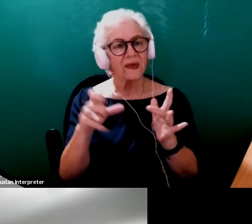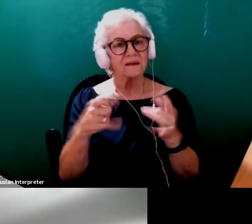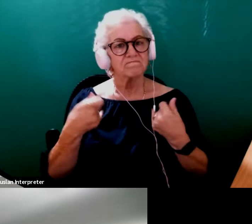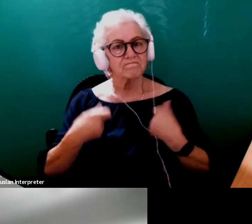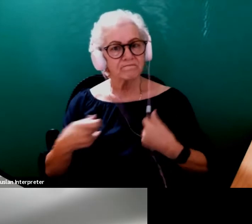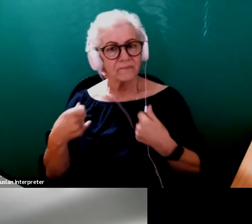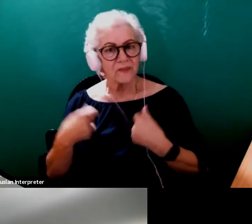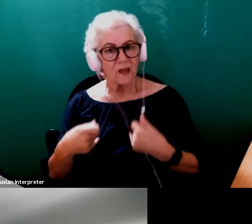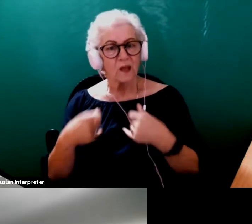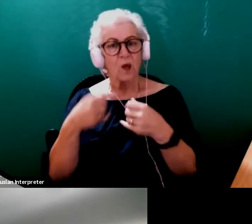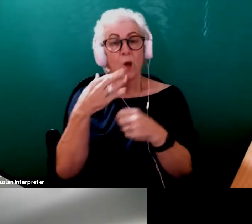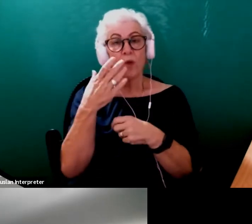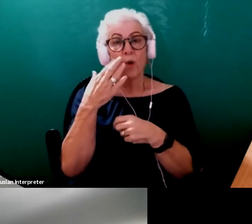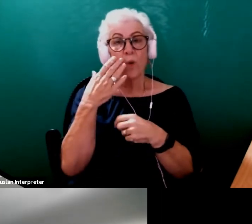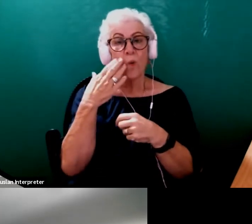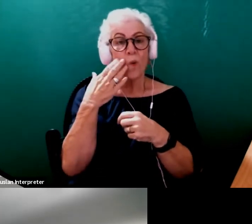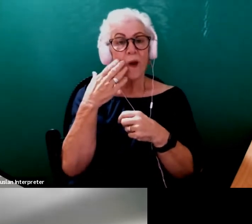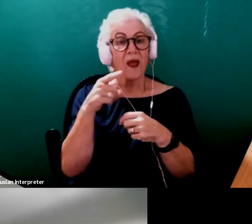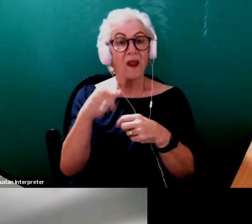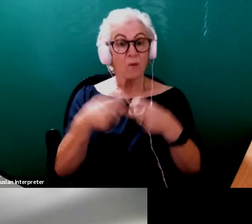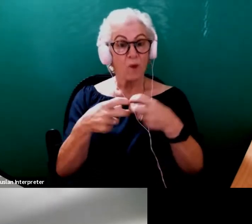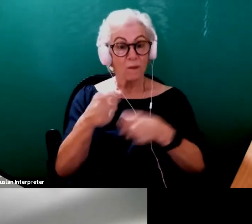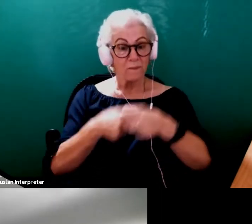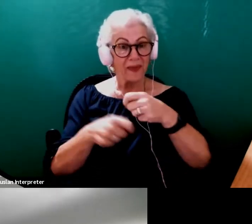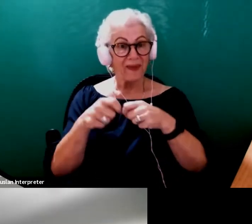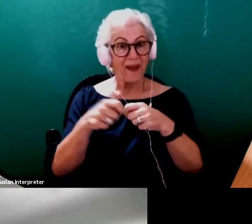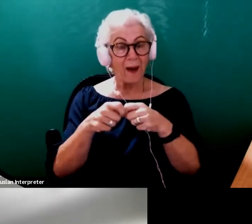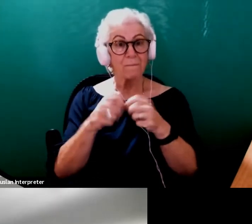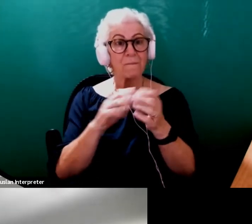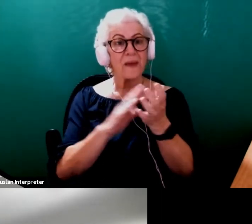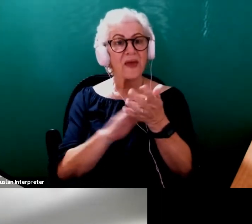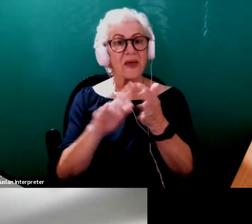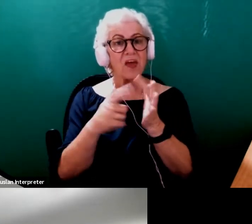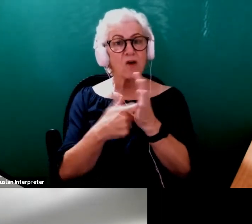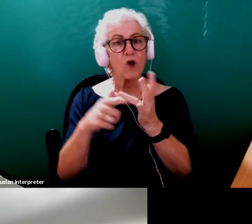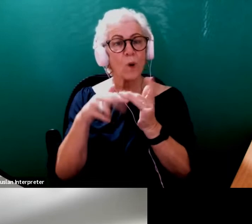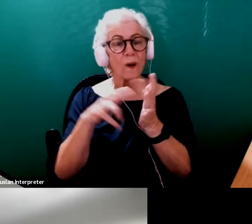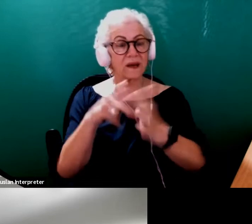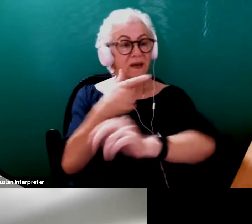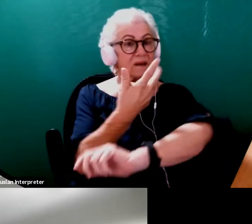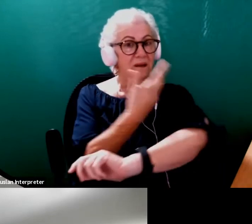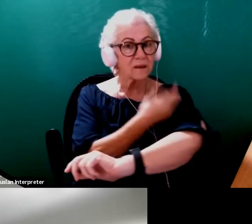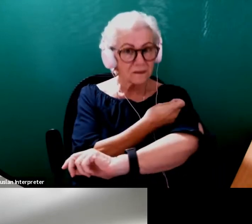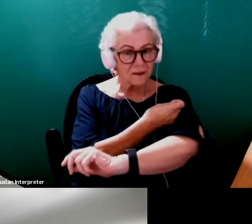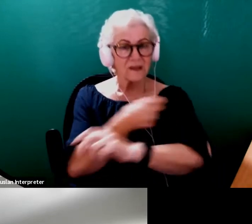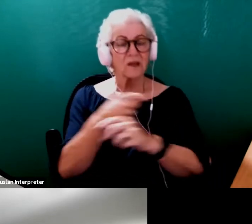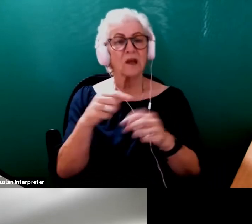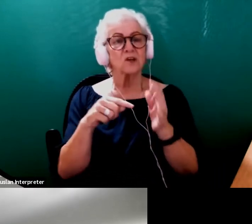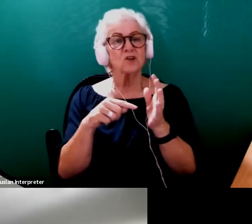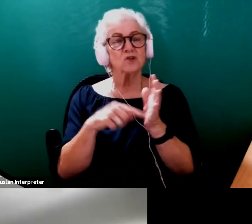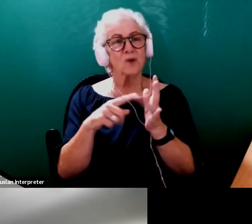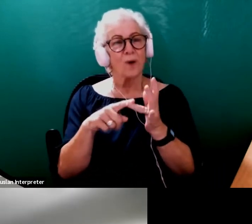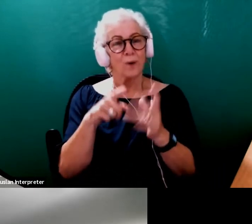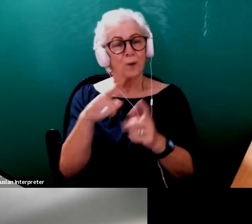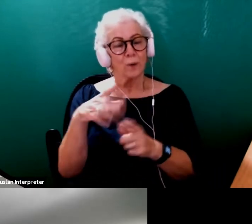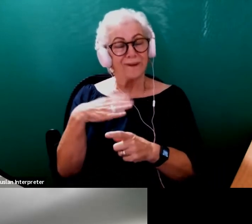problem had become essentially a heroin problem, the United States, like most other industrialized nations, you need to know that